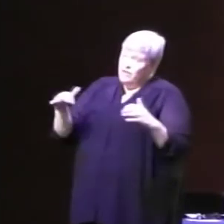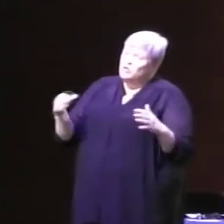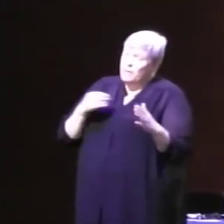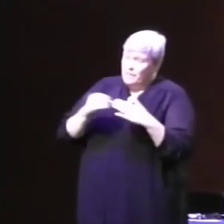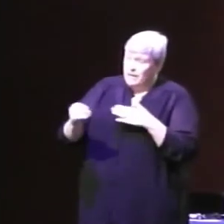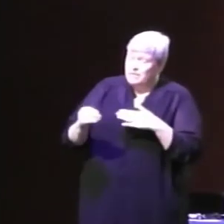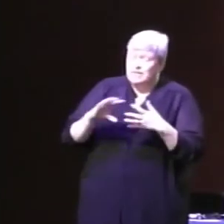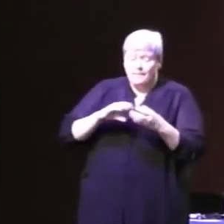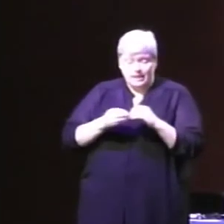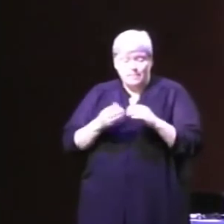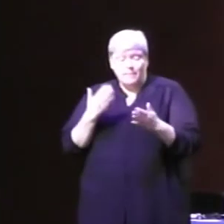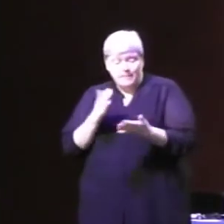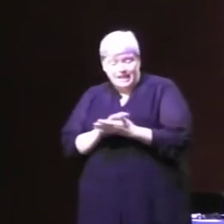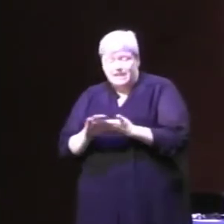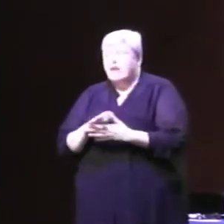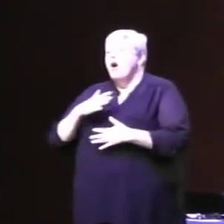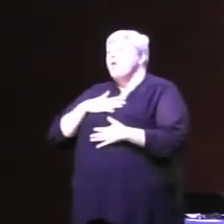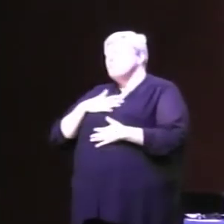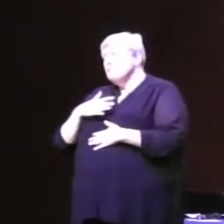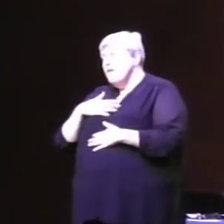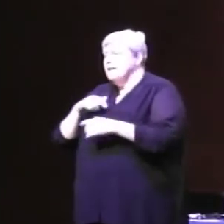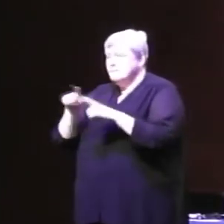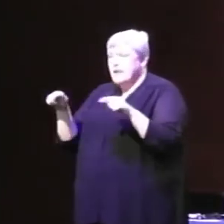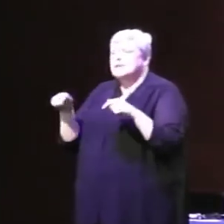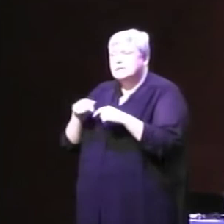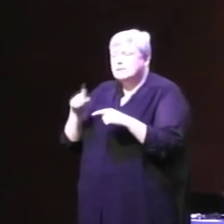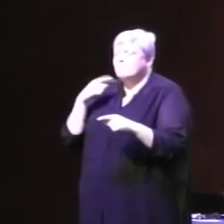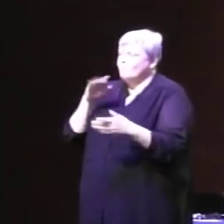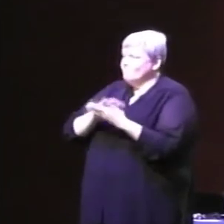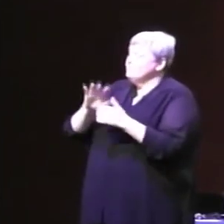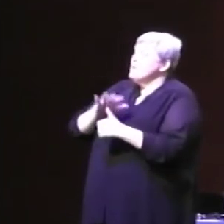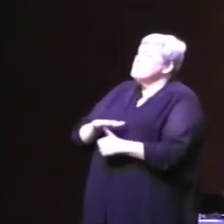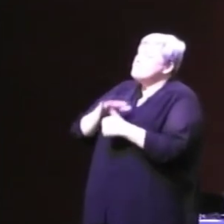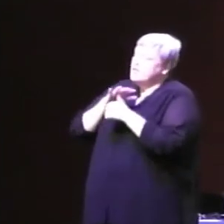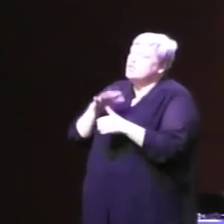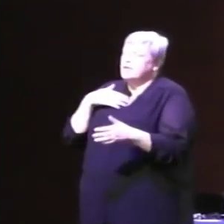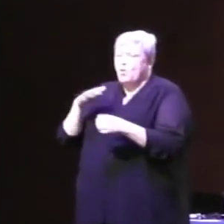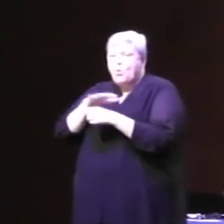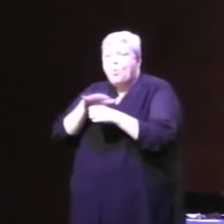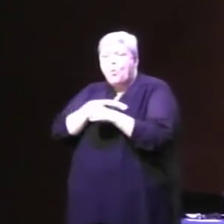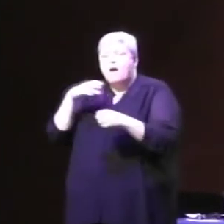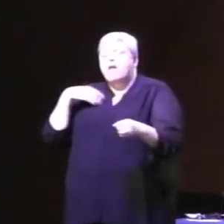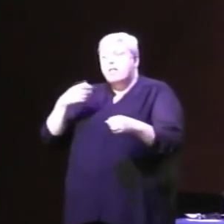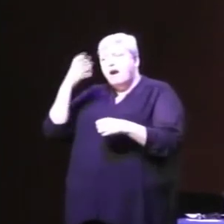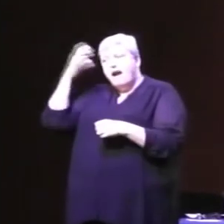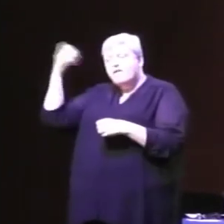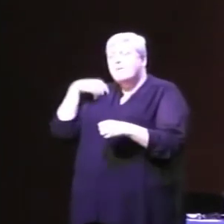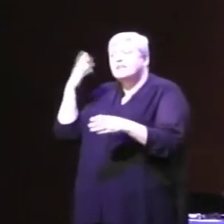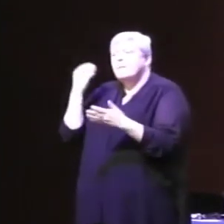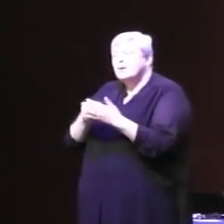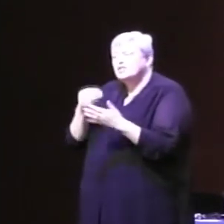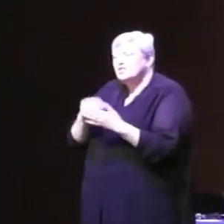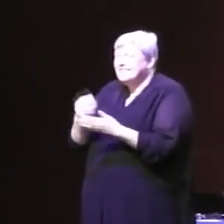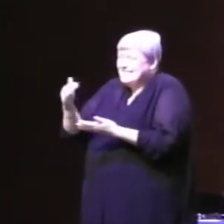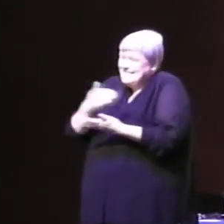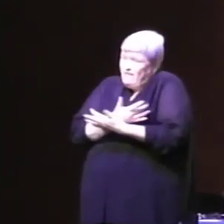create much-needed breathing space, Congress, and extreme pressurised Scottish local government budgets, saving hundreds of millions of